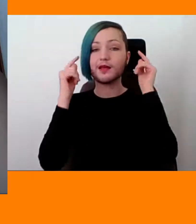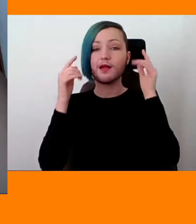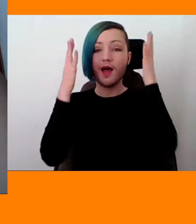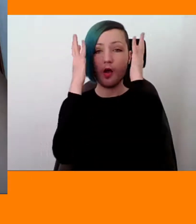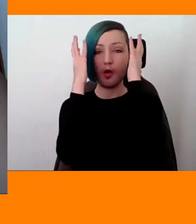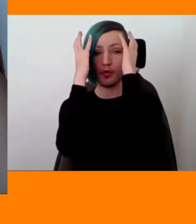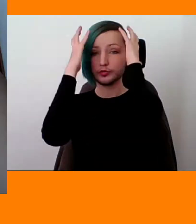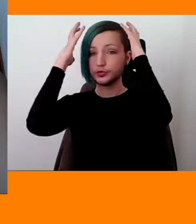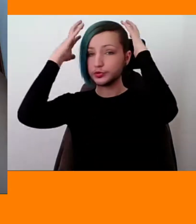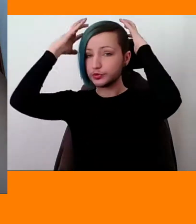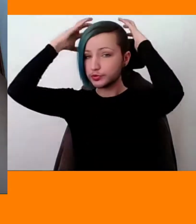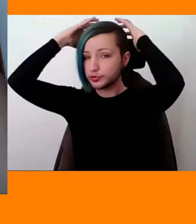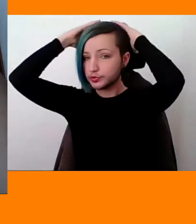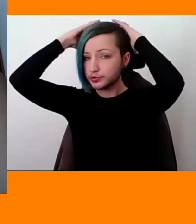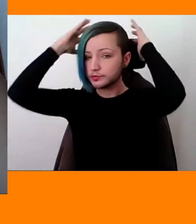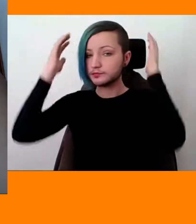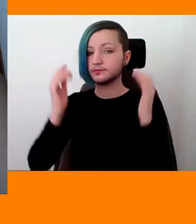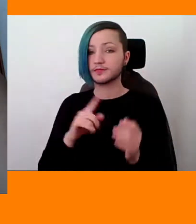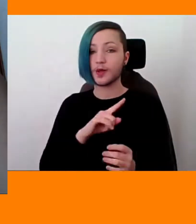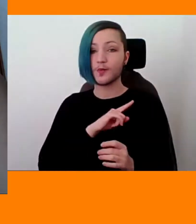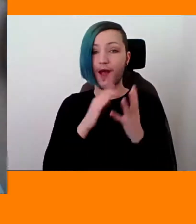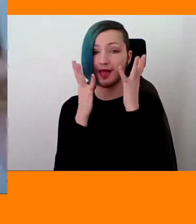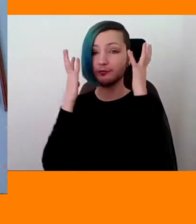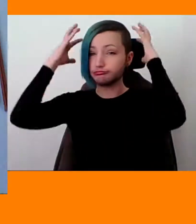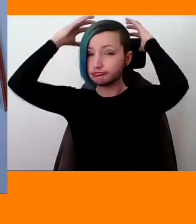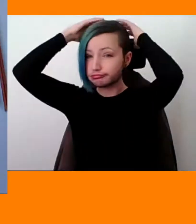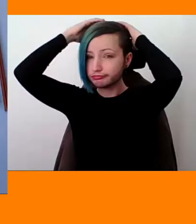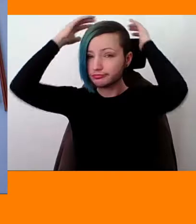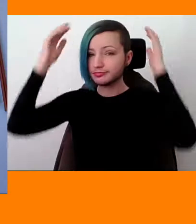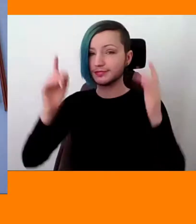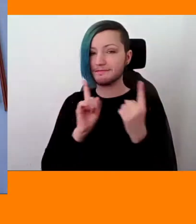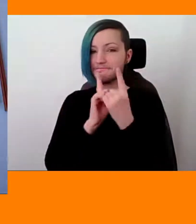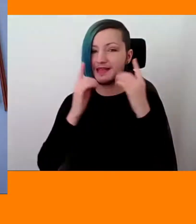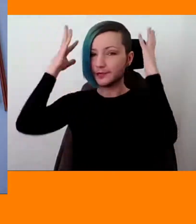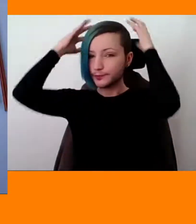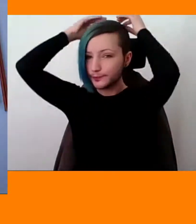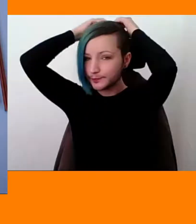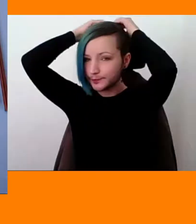upwards in this direction, because that is where the hair is going to meet.